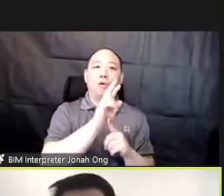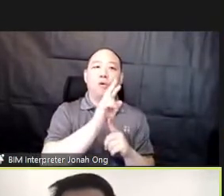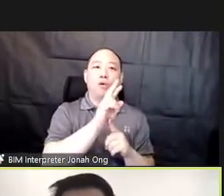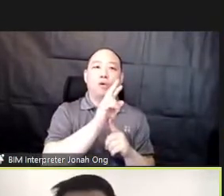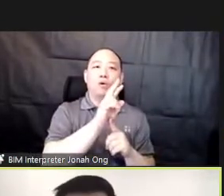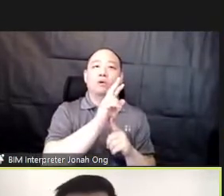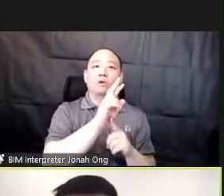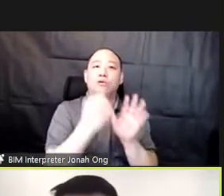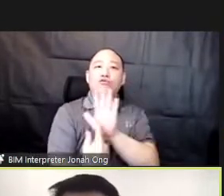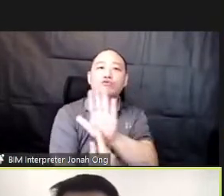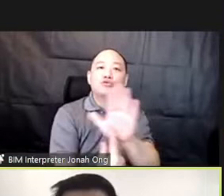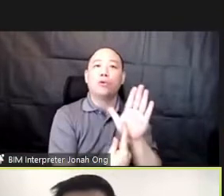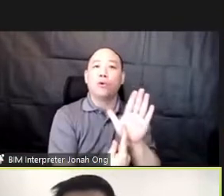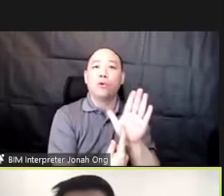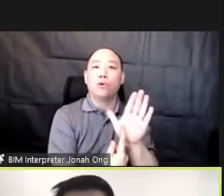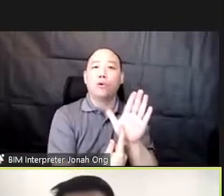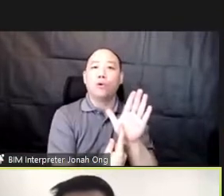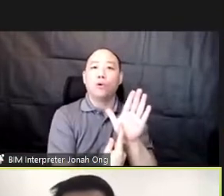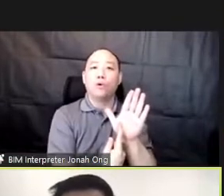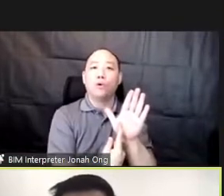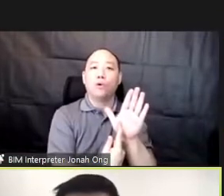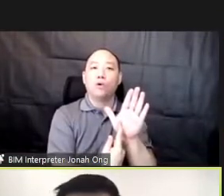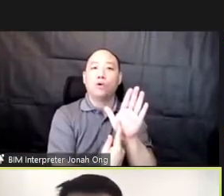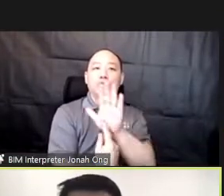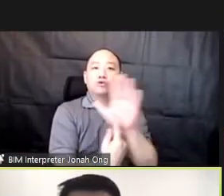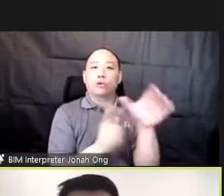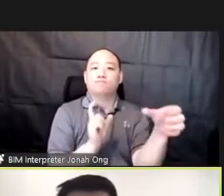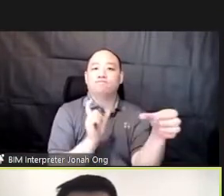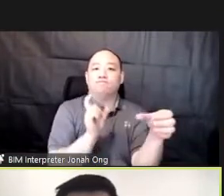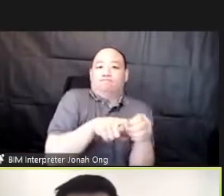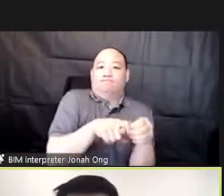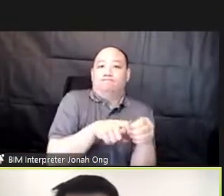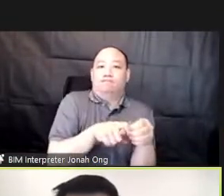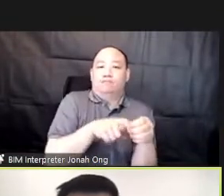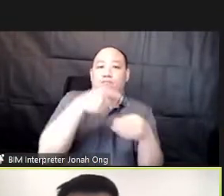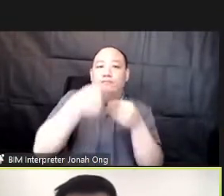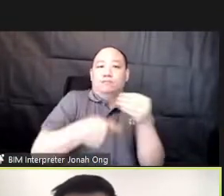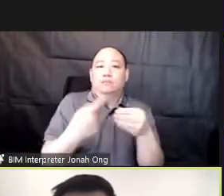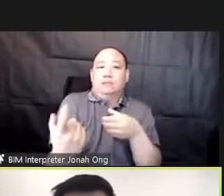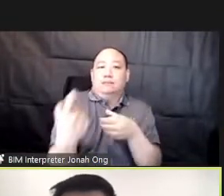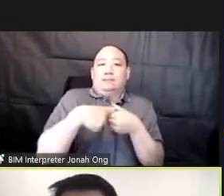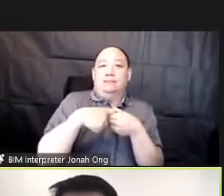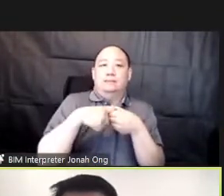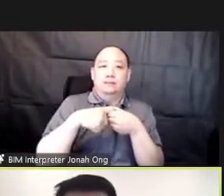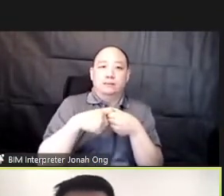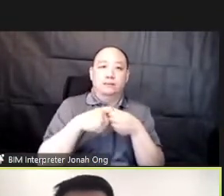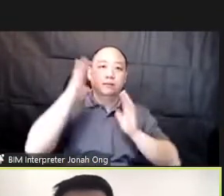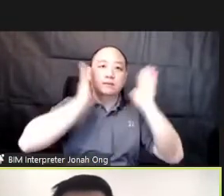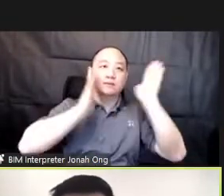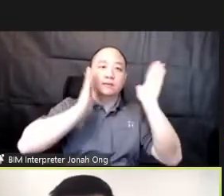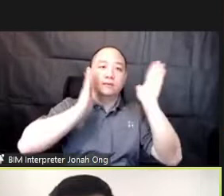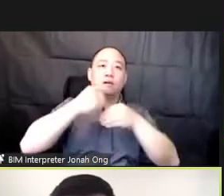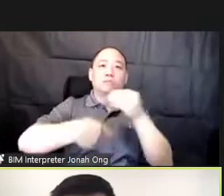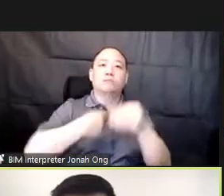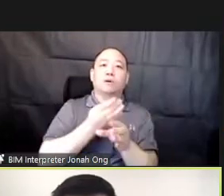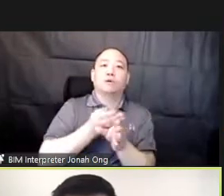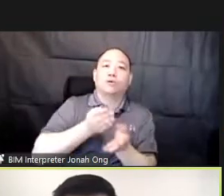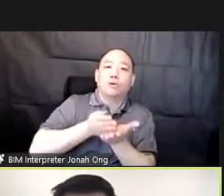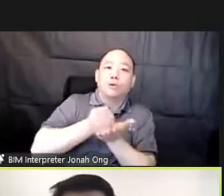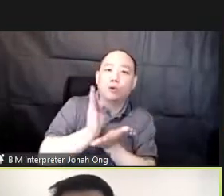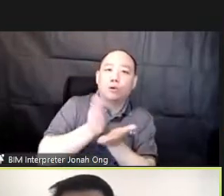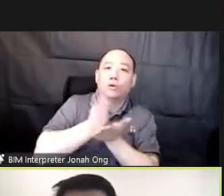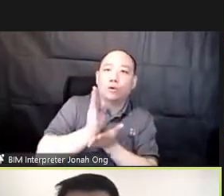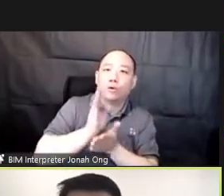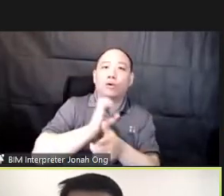labeled a group not fully belonging to Malaysia or not fully possessing the same rights or same ownership in the